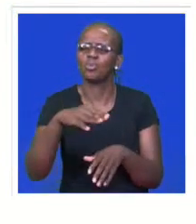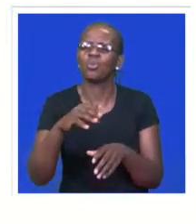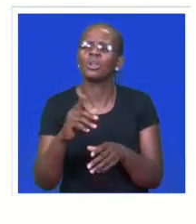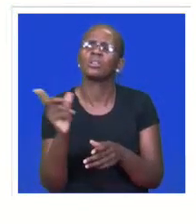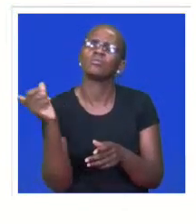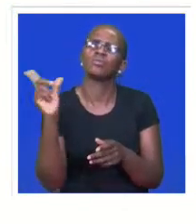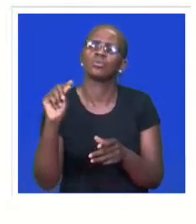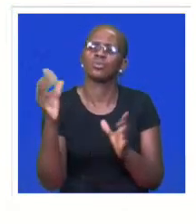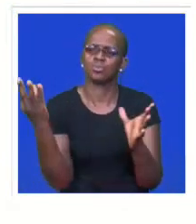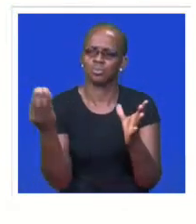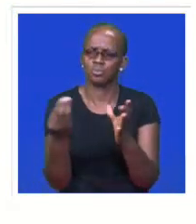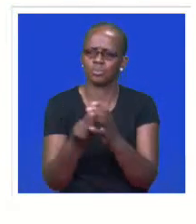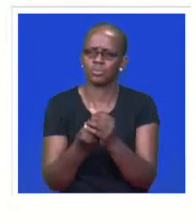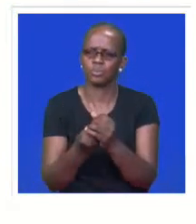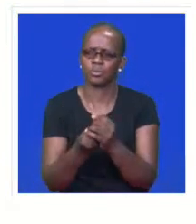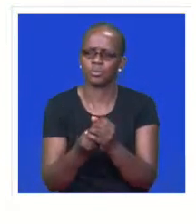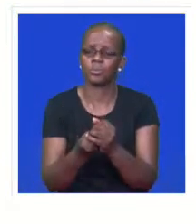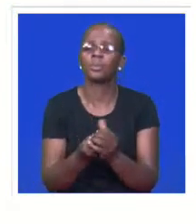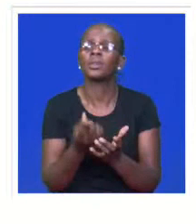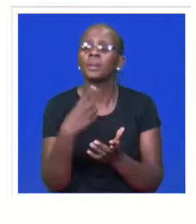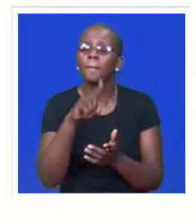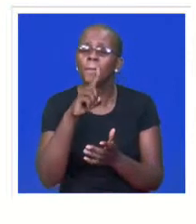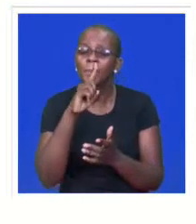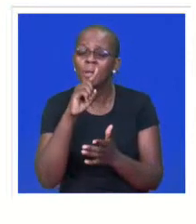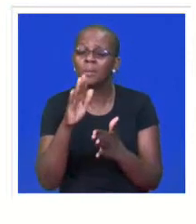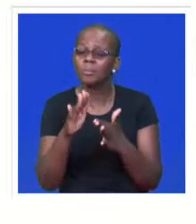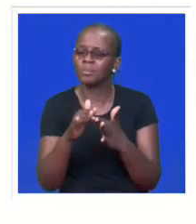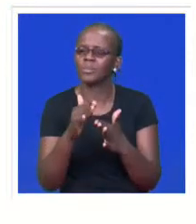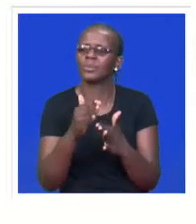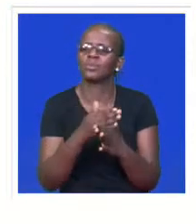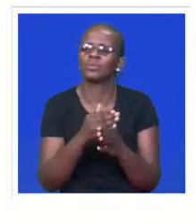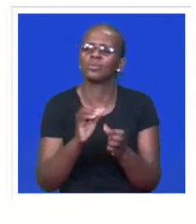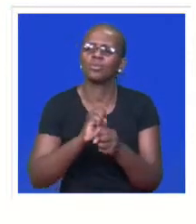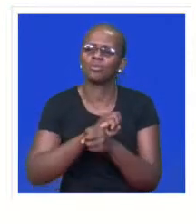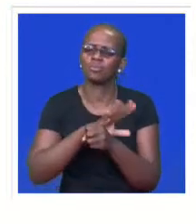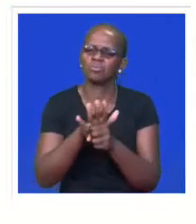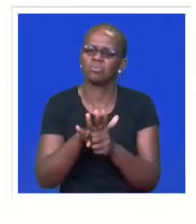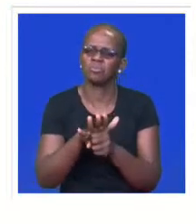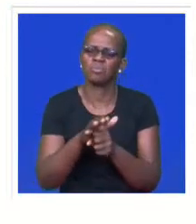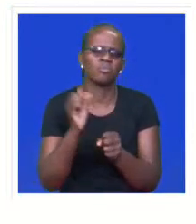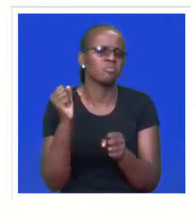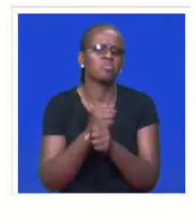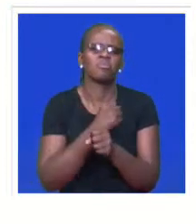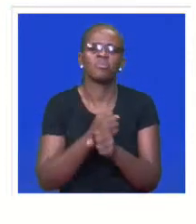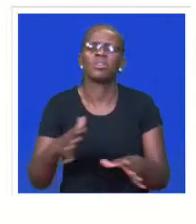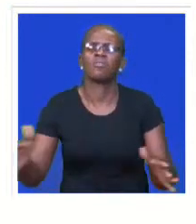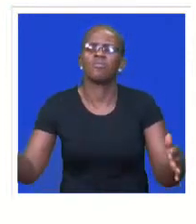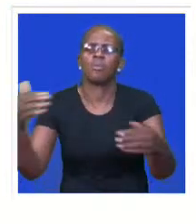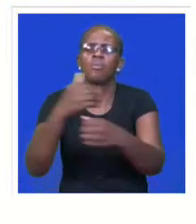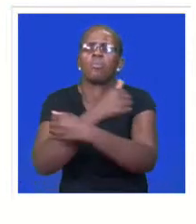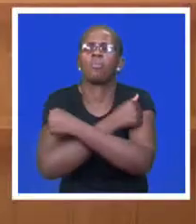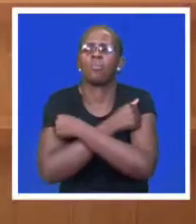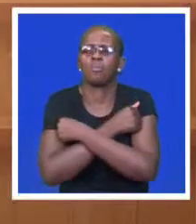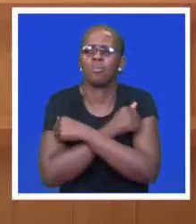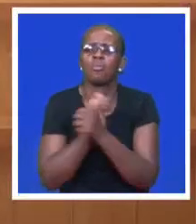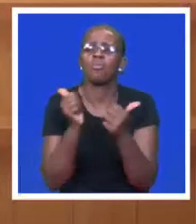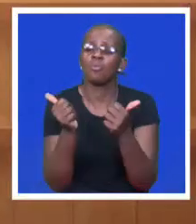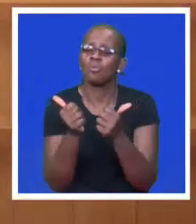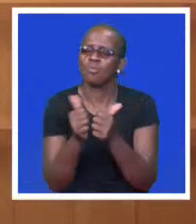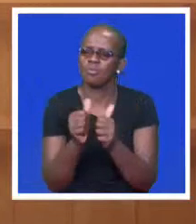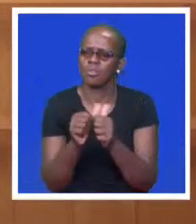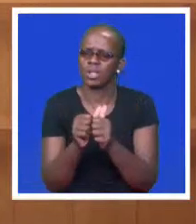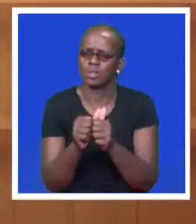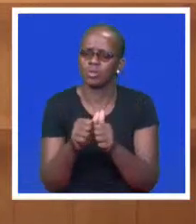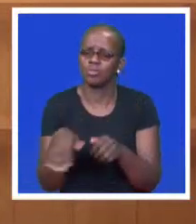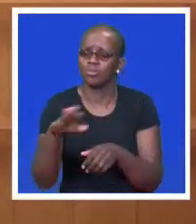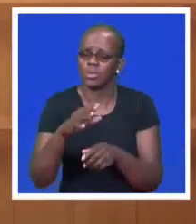learner, because of COVID-19, you are not supposed to hug your friends. Keep that social distance. So what's the meaning